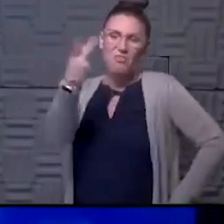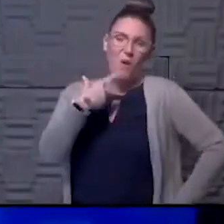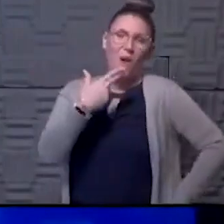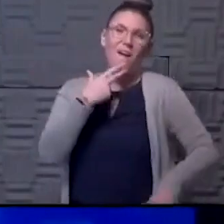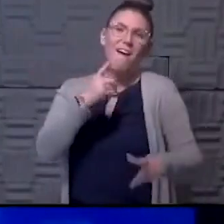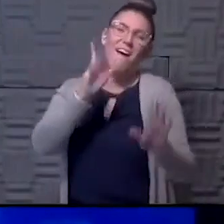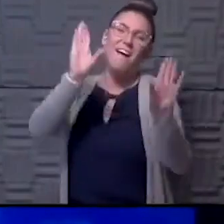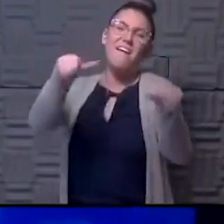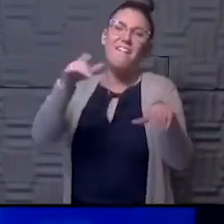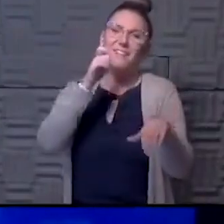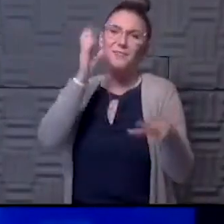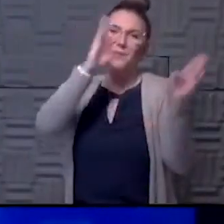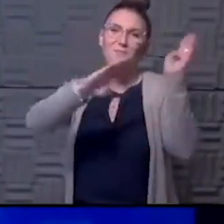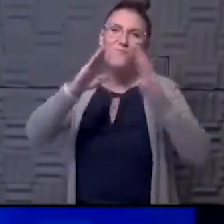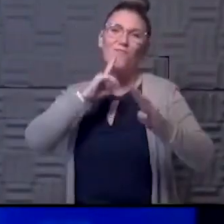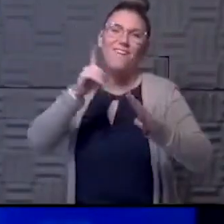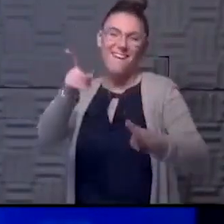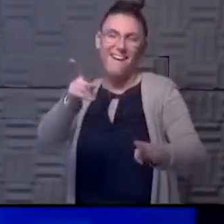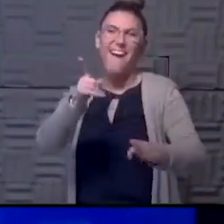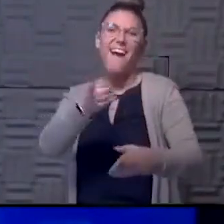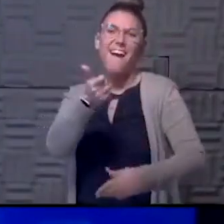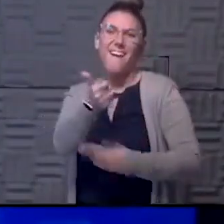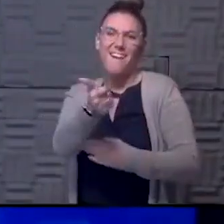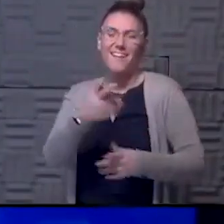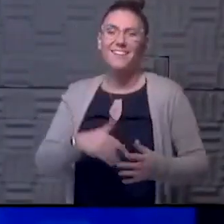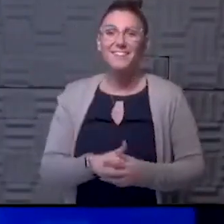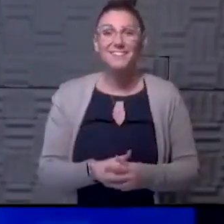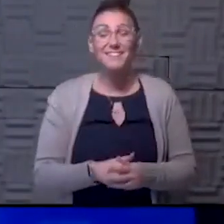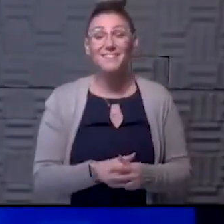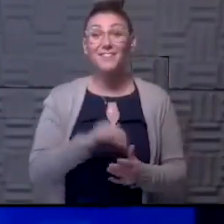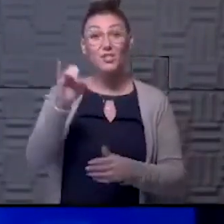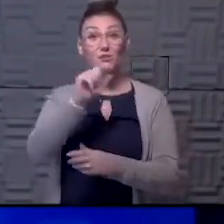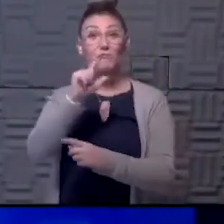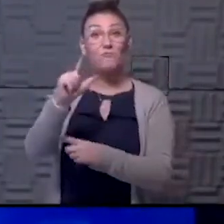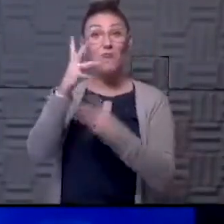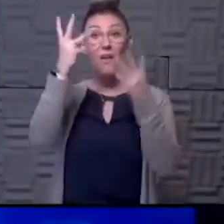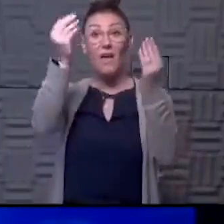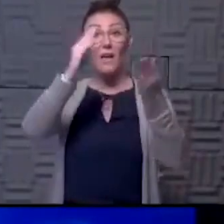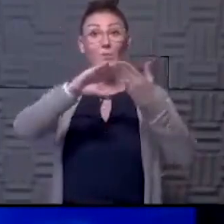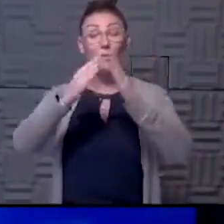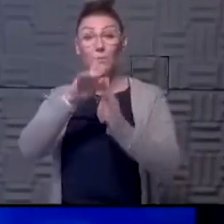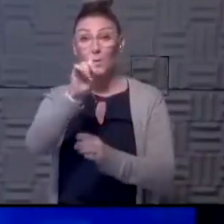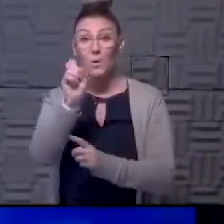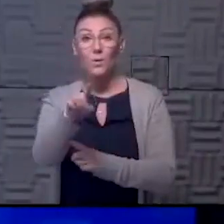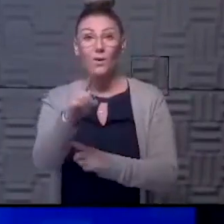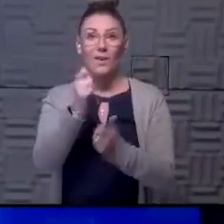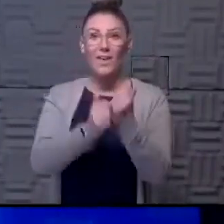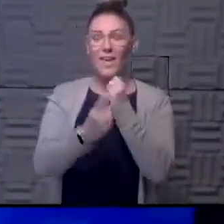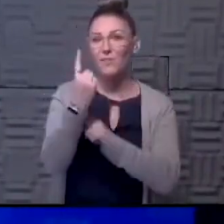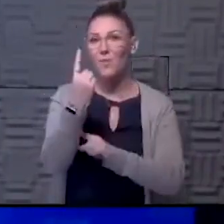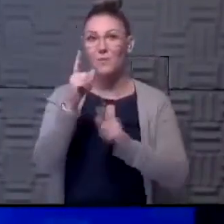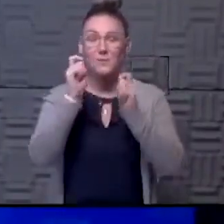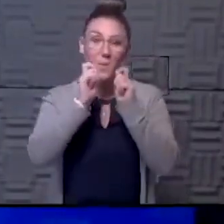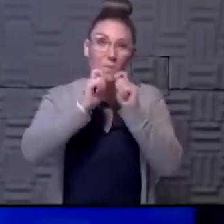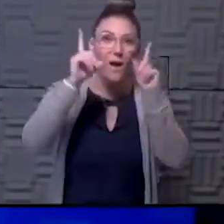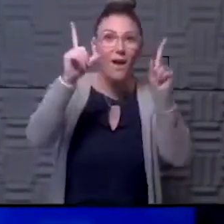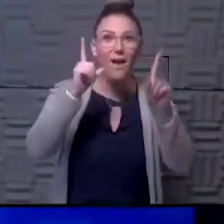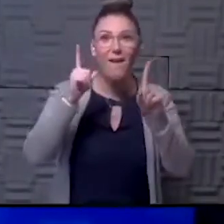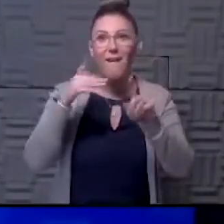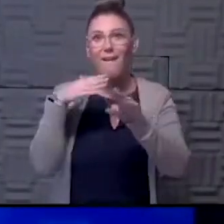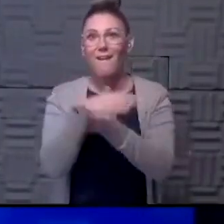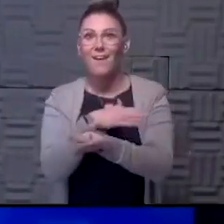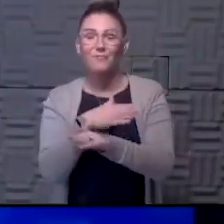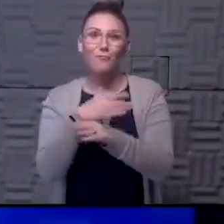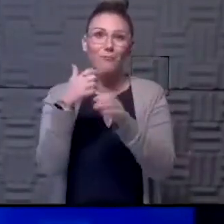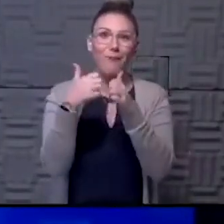got you covered. Here we go. All right, Jill, let's see what questions we have out there from the community. Yeah, everybody's awake after the game,